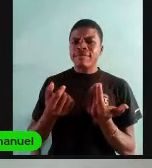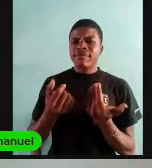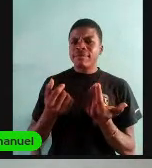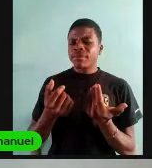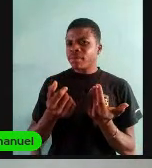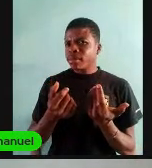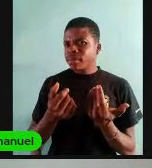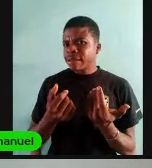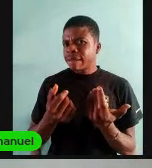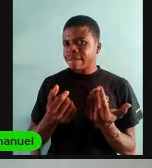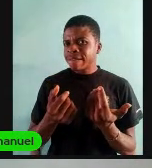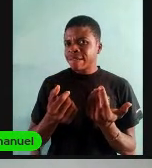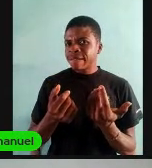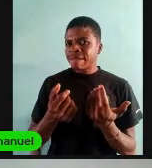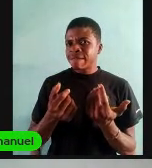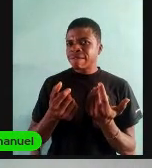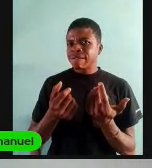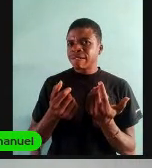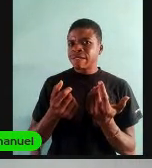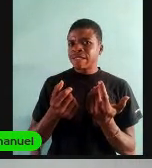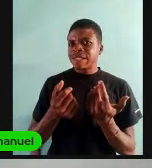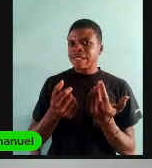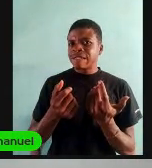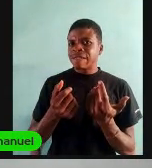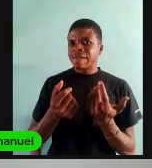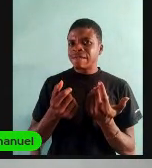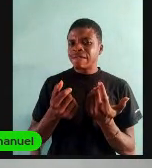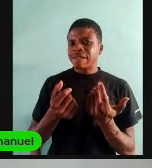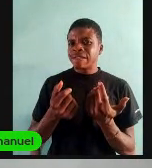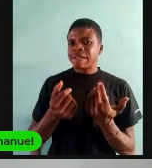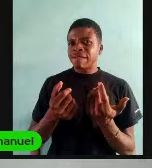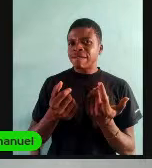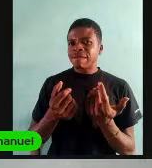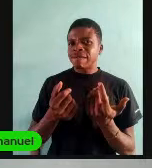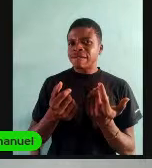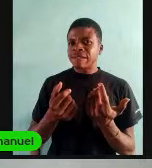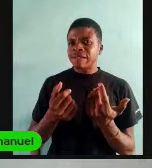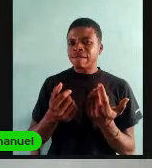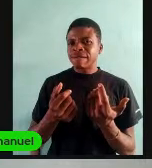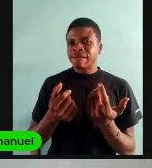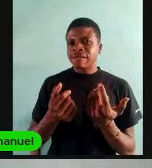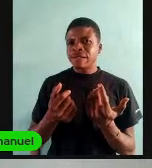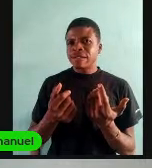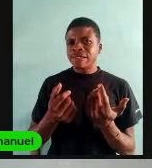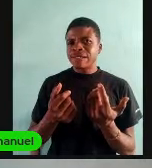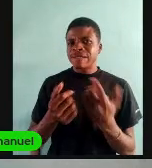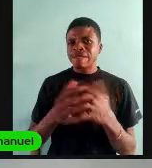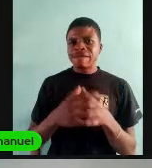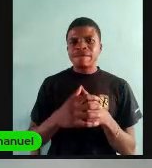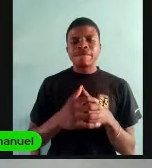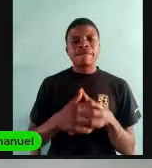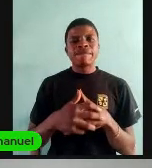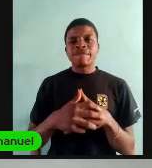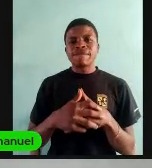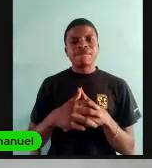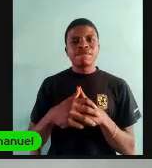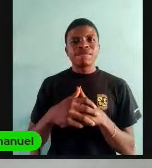from Java for Android was development. So we have frameworks like Flutter and React Native to build